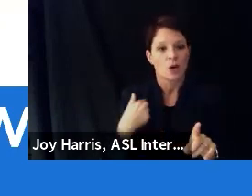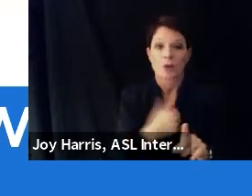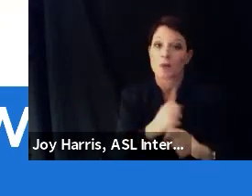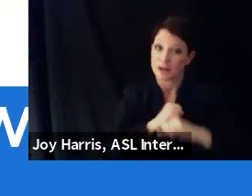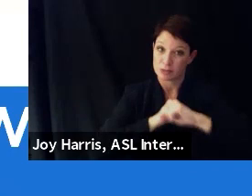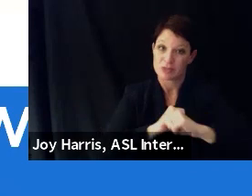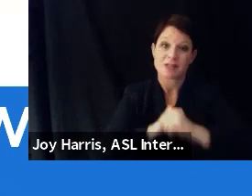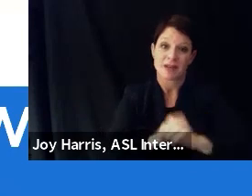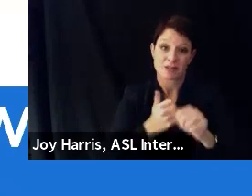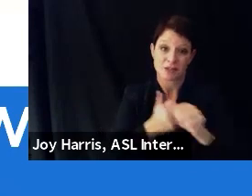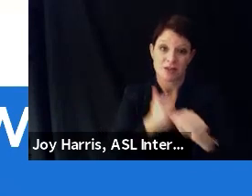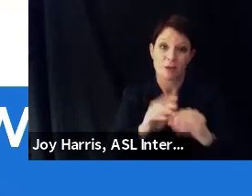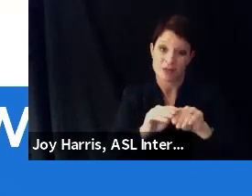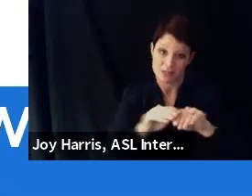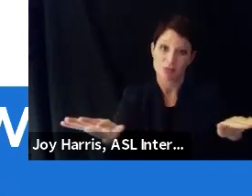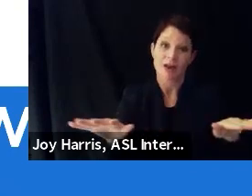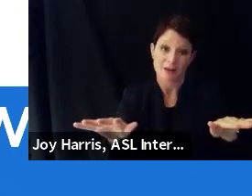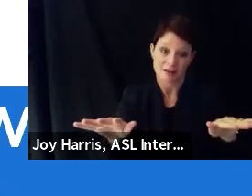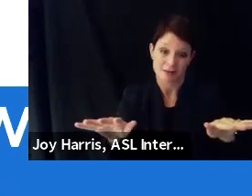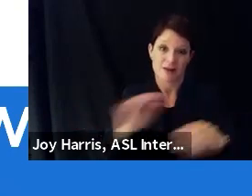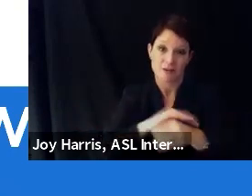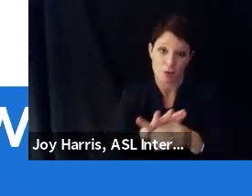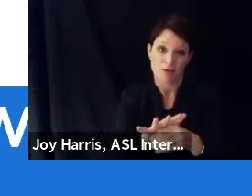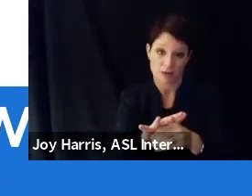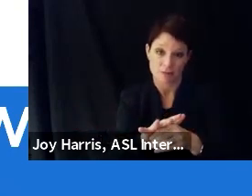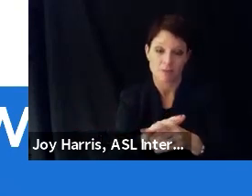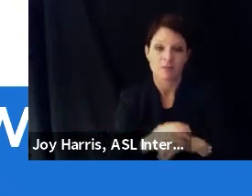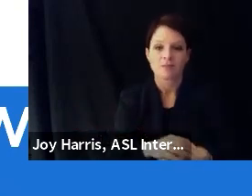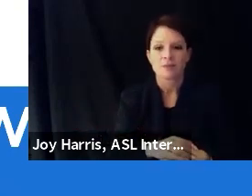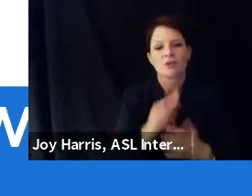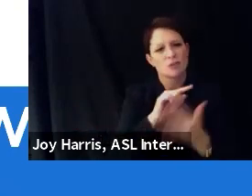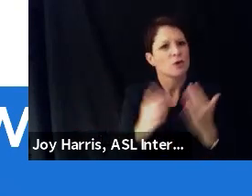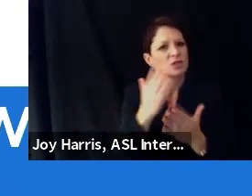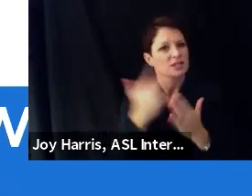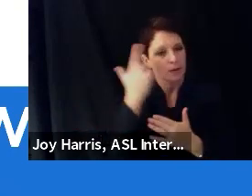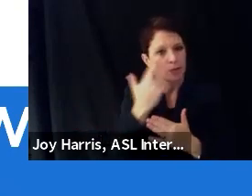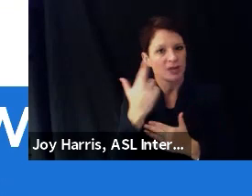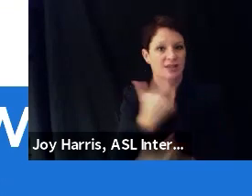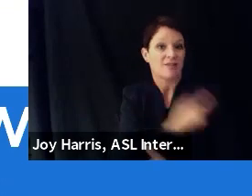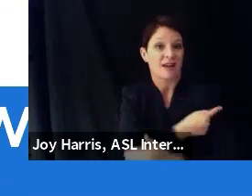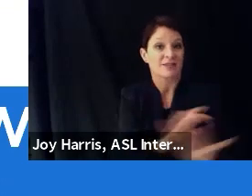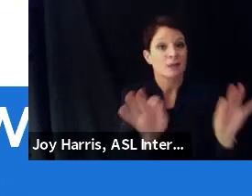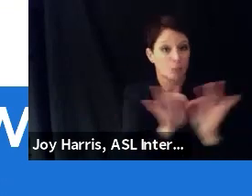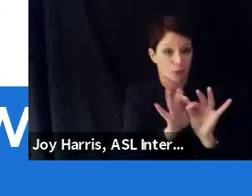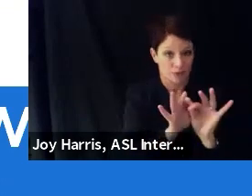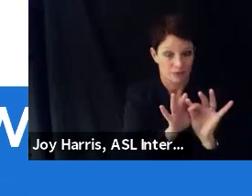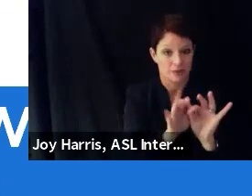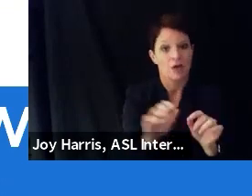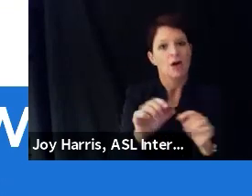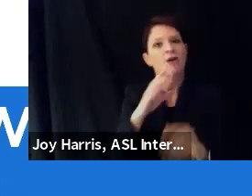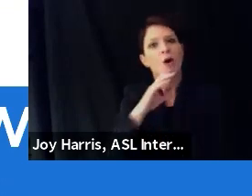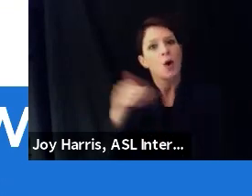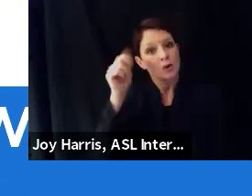protect against spread however we can. So those are some reasons to get vaccine. And then especially in older